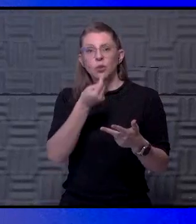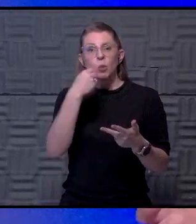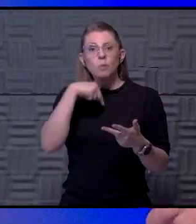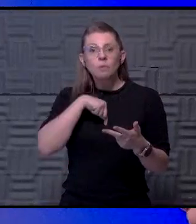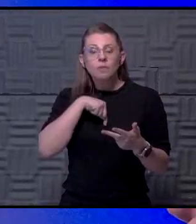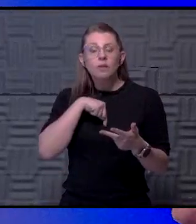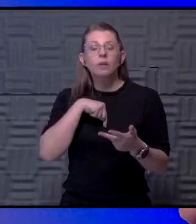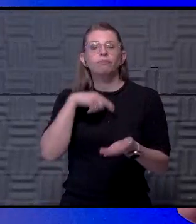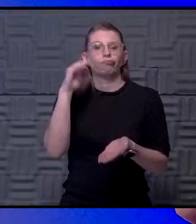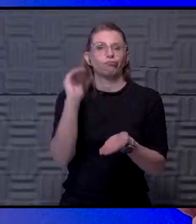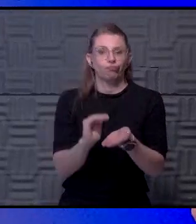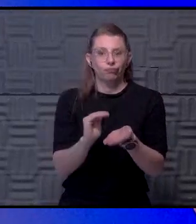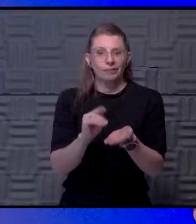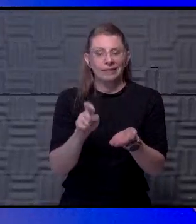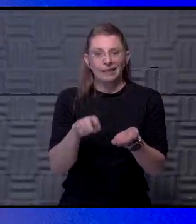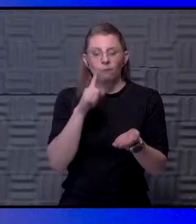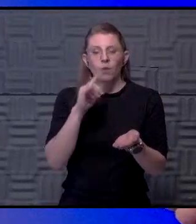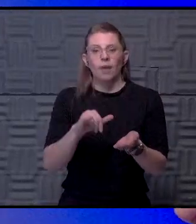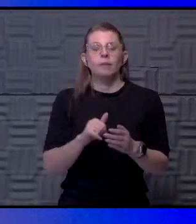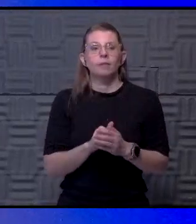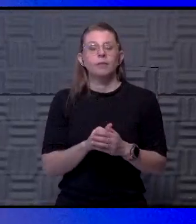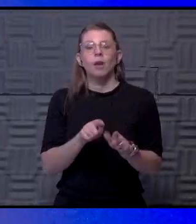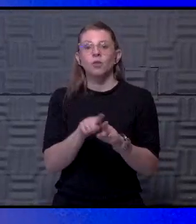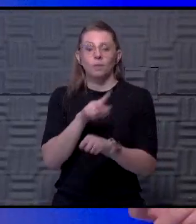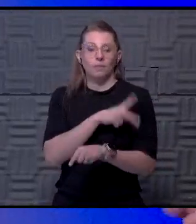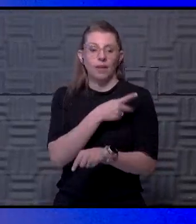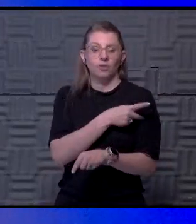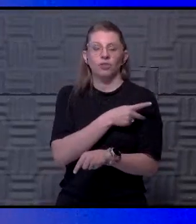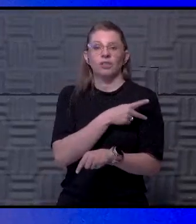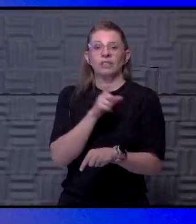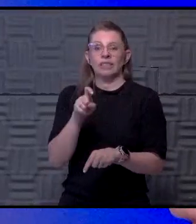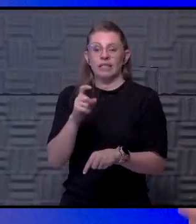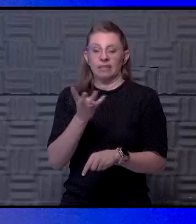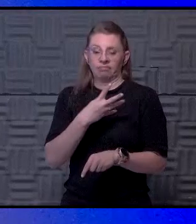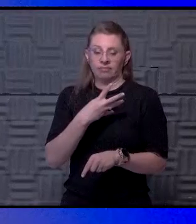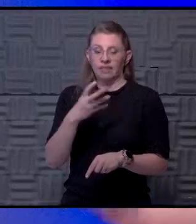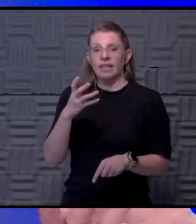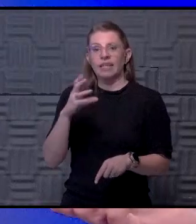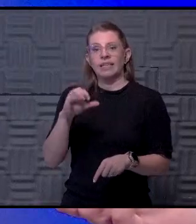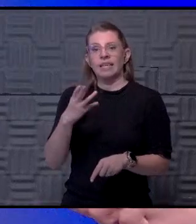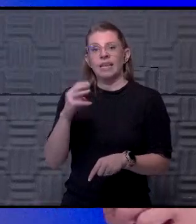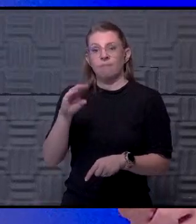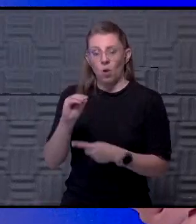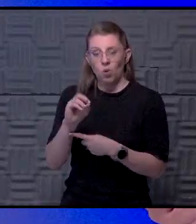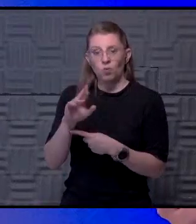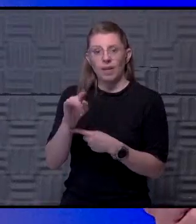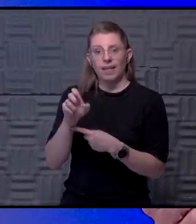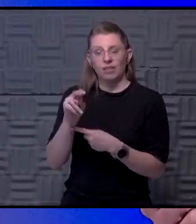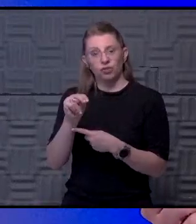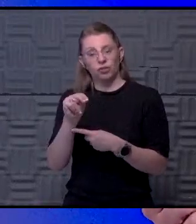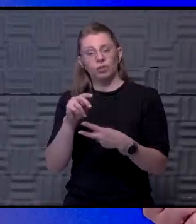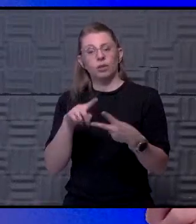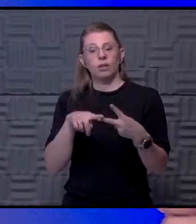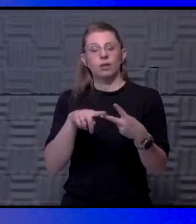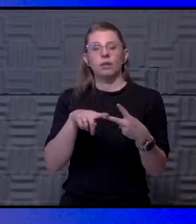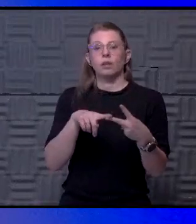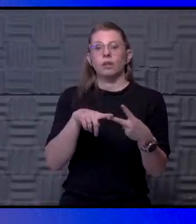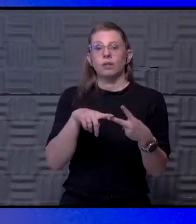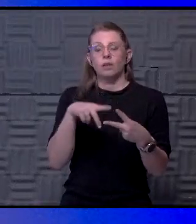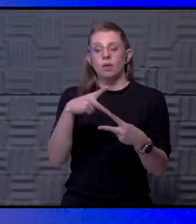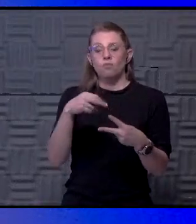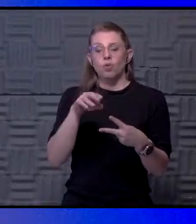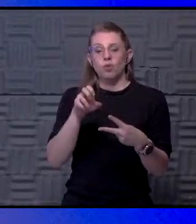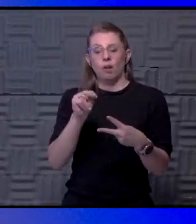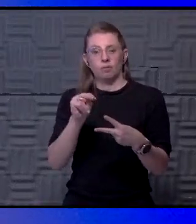data looking at patients who have had, required concurrent chemoradiation and comparing photon therapy and proton therapy,